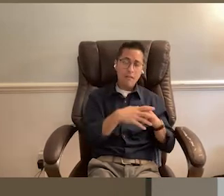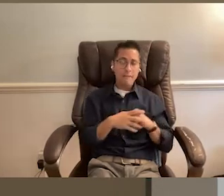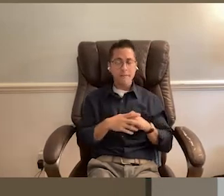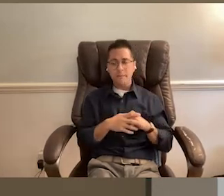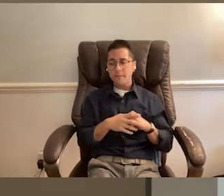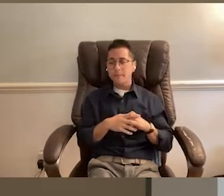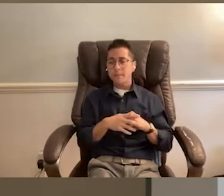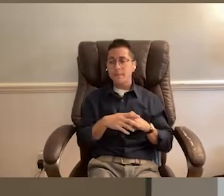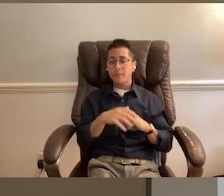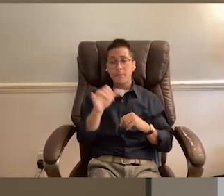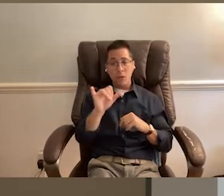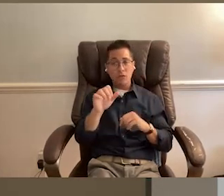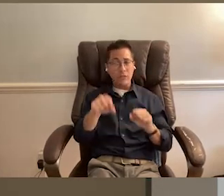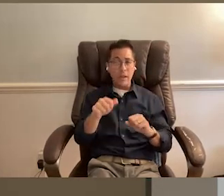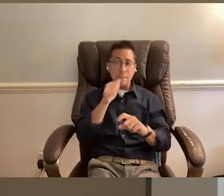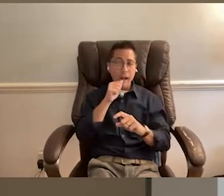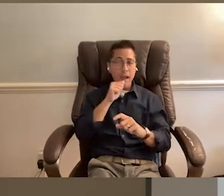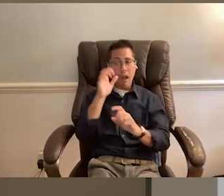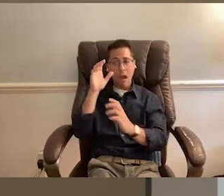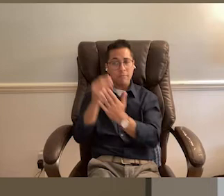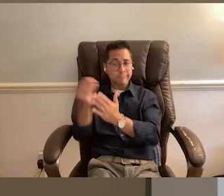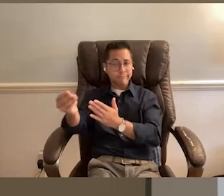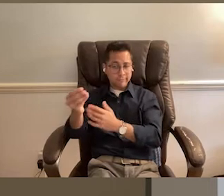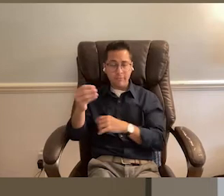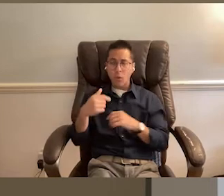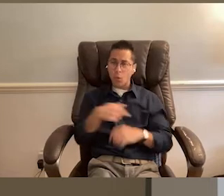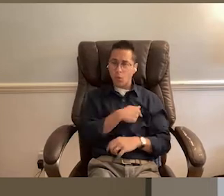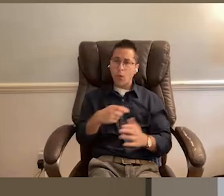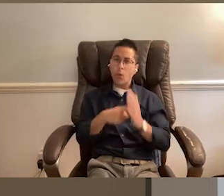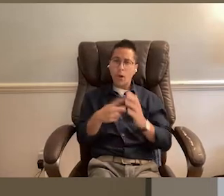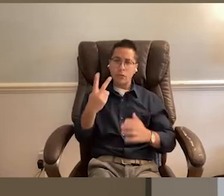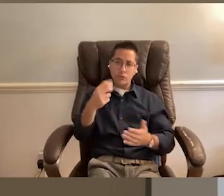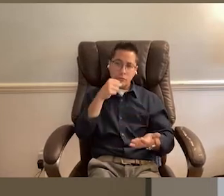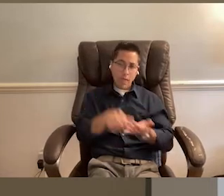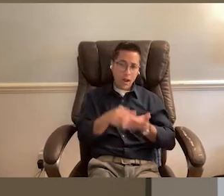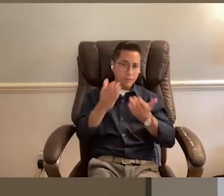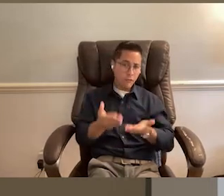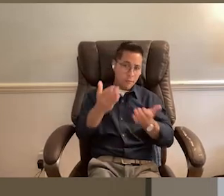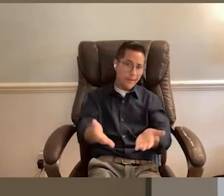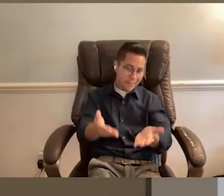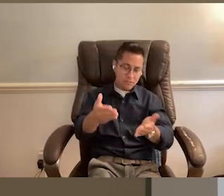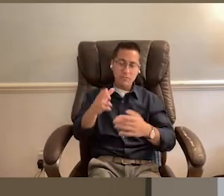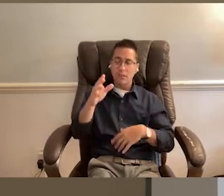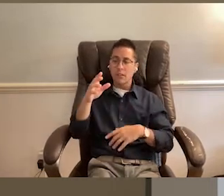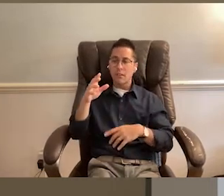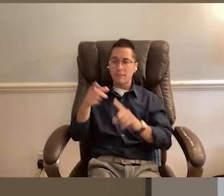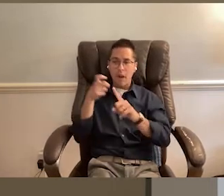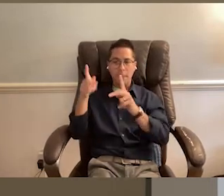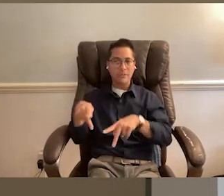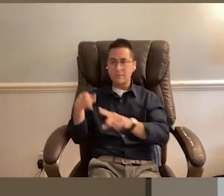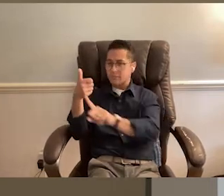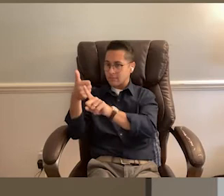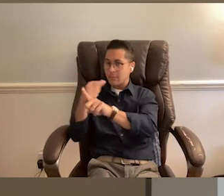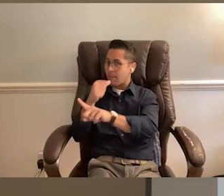about medical history, any special medical needs that we need to accommodate. We do require an IEP, that's the most recent IEP or